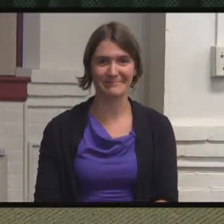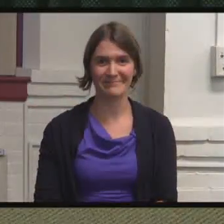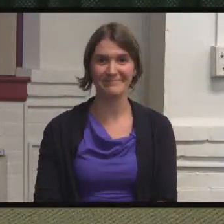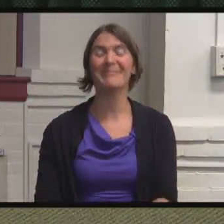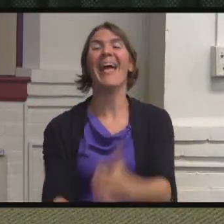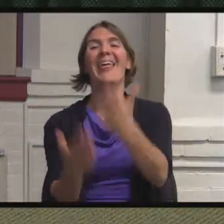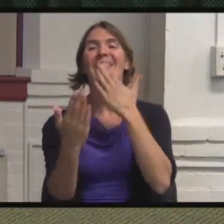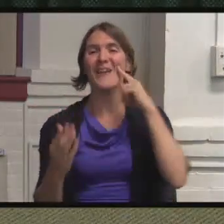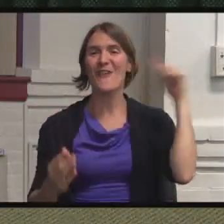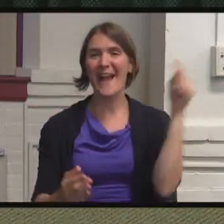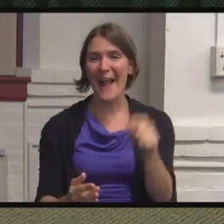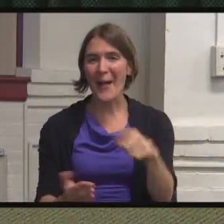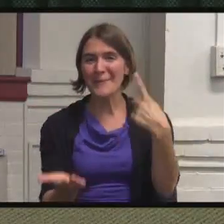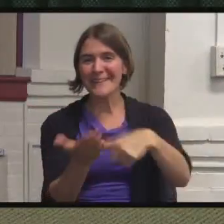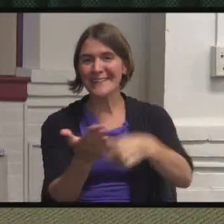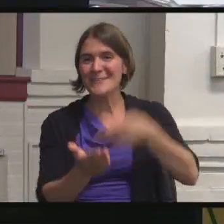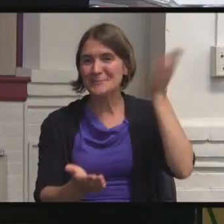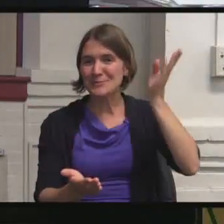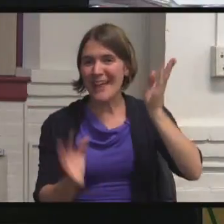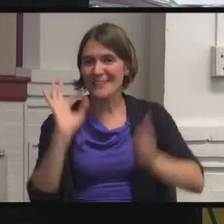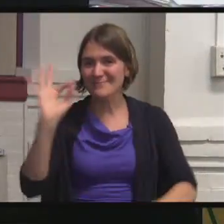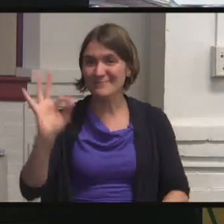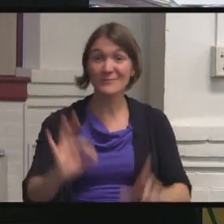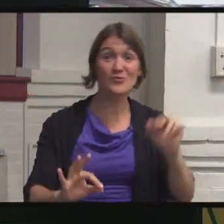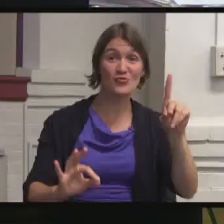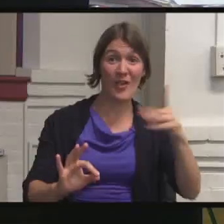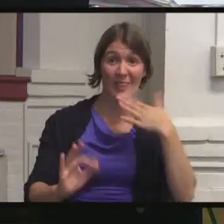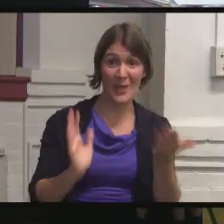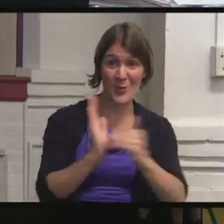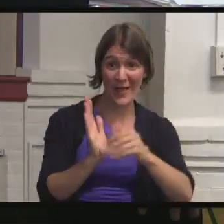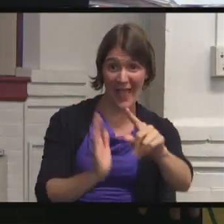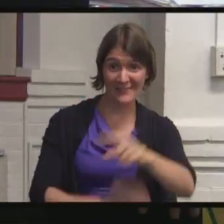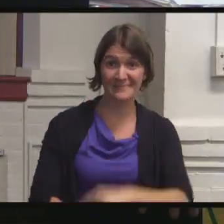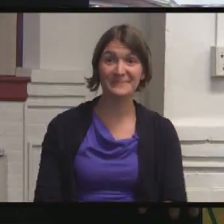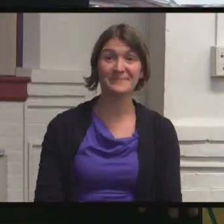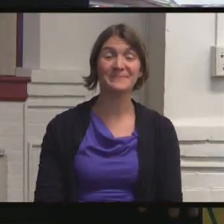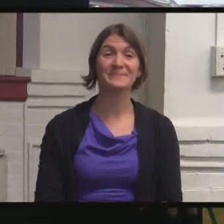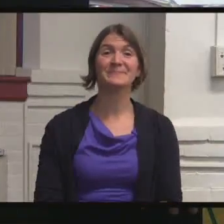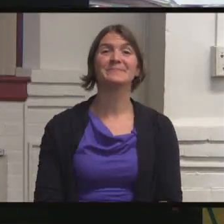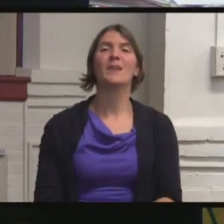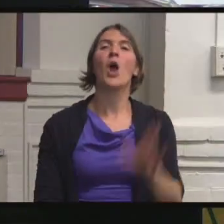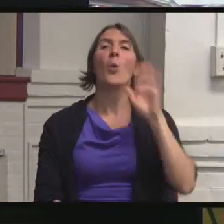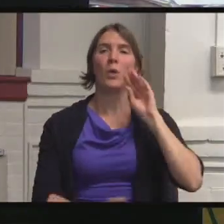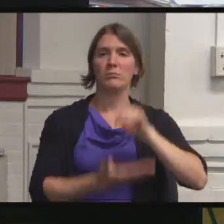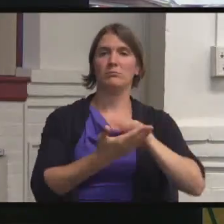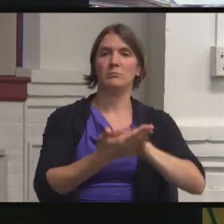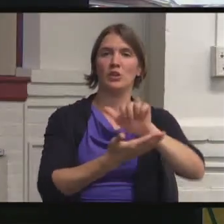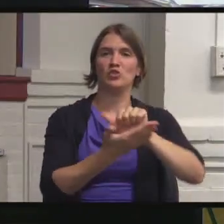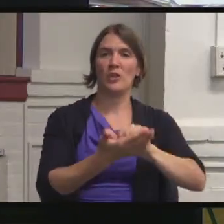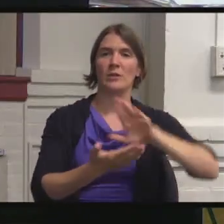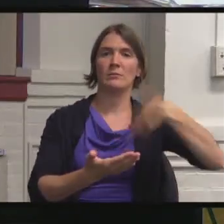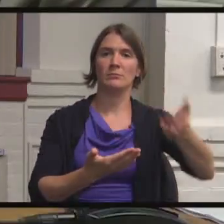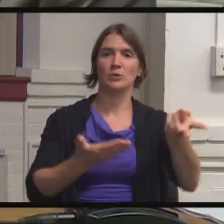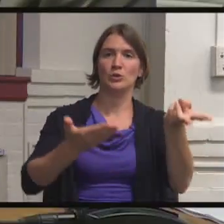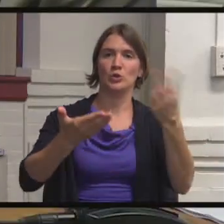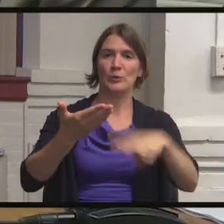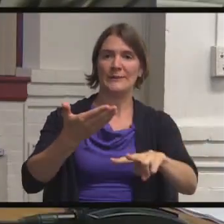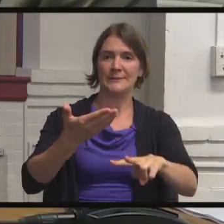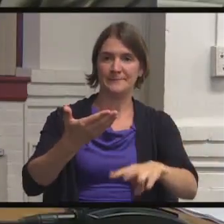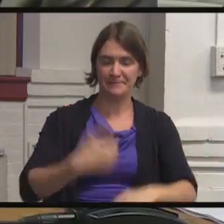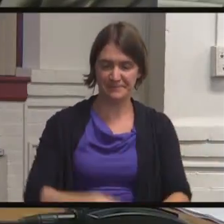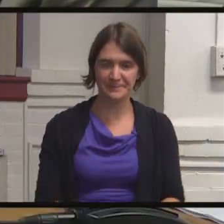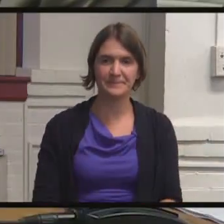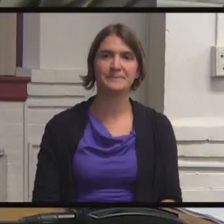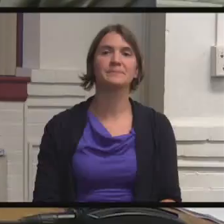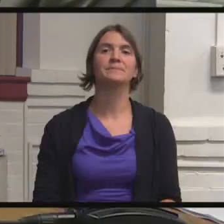We want to thank you for coming and talking with us. Thank you. Thank you for your Ron, time. Thank you as well. Thank you. Yes. We'll put it back on the agenda for September 1st to see